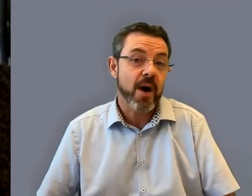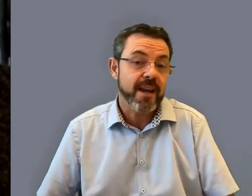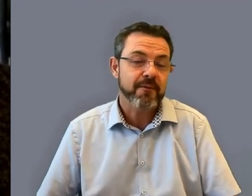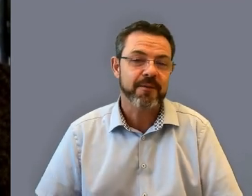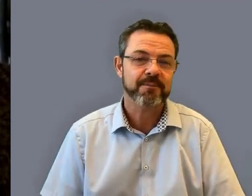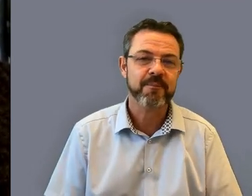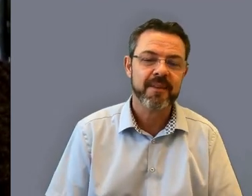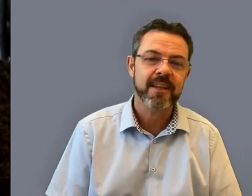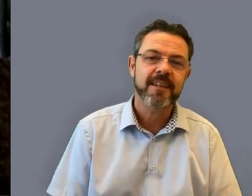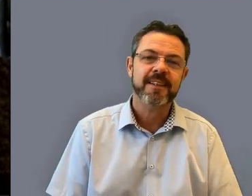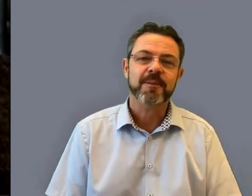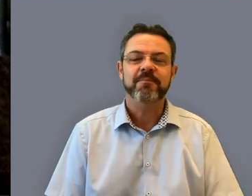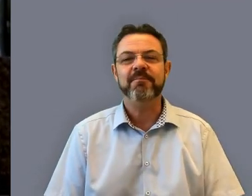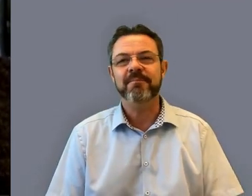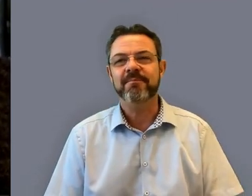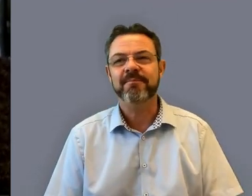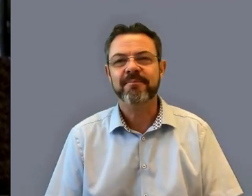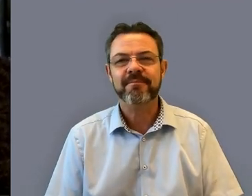part of that wave.